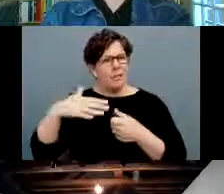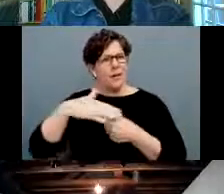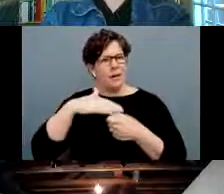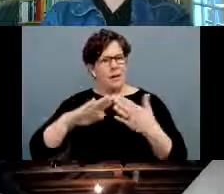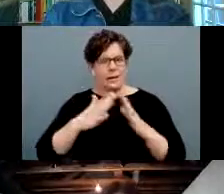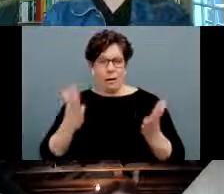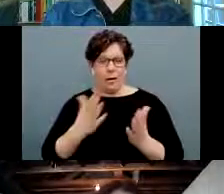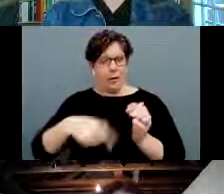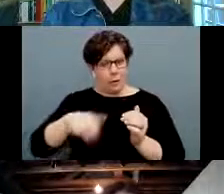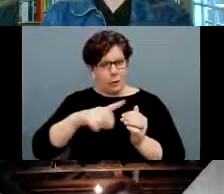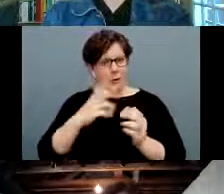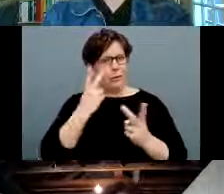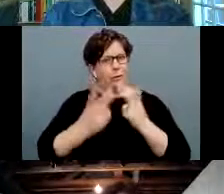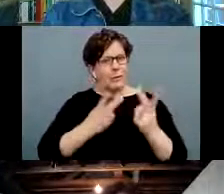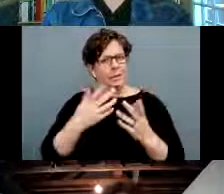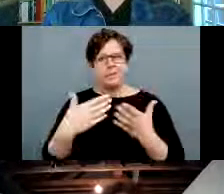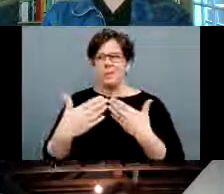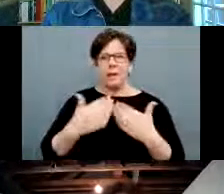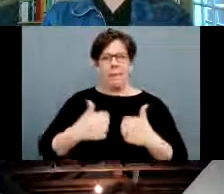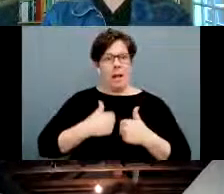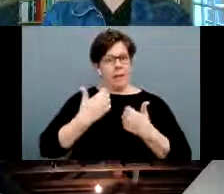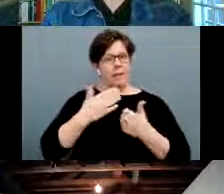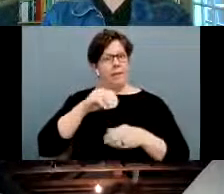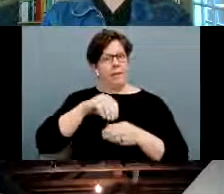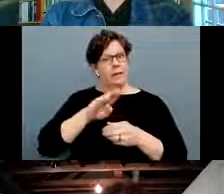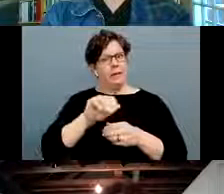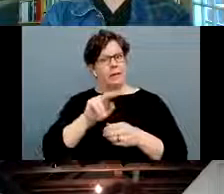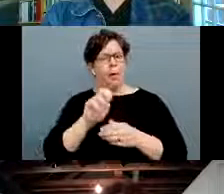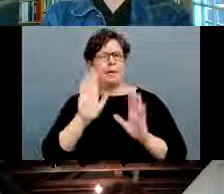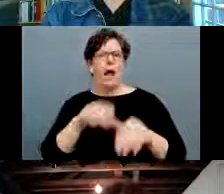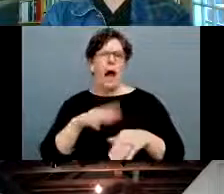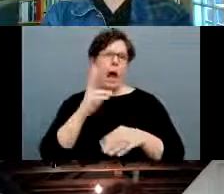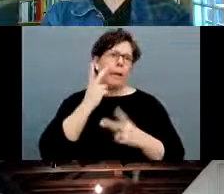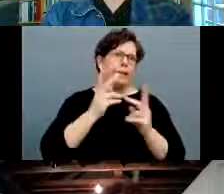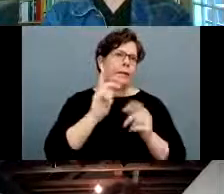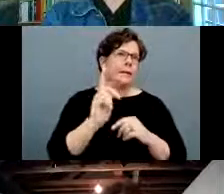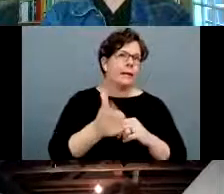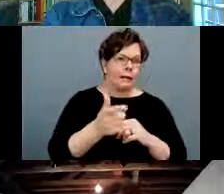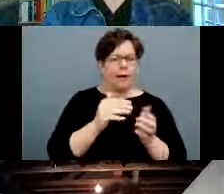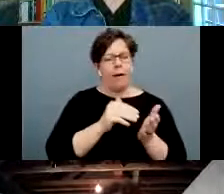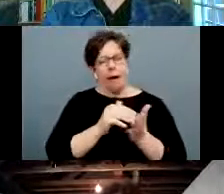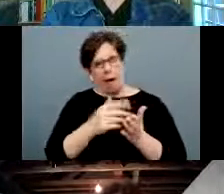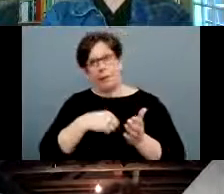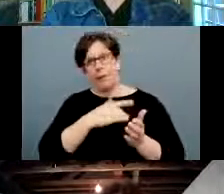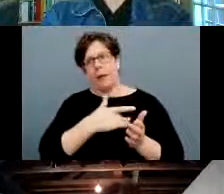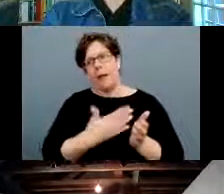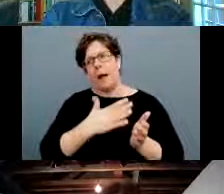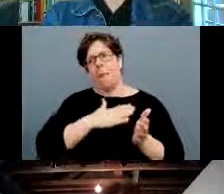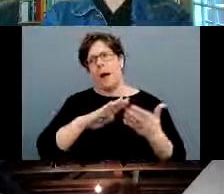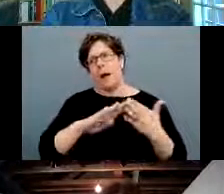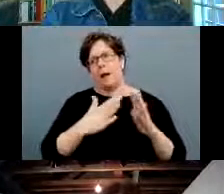do the same, whether you are a local who may have put off visiting these places, as we are all apt to do in our